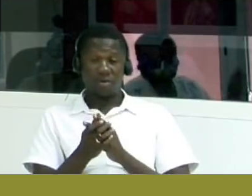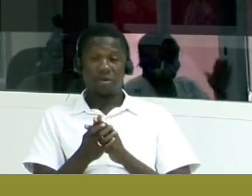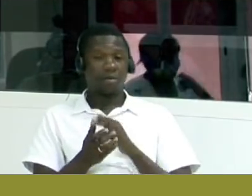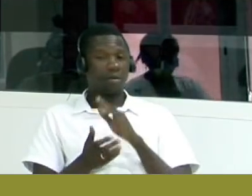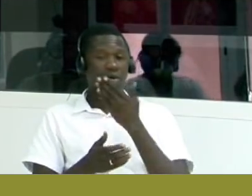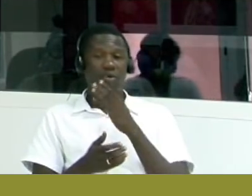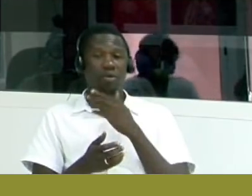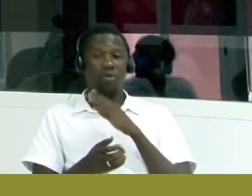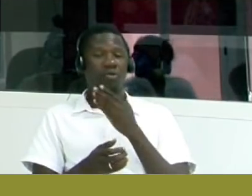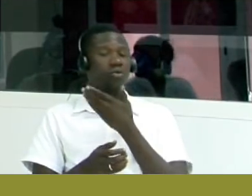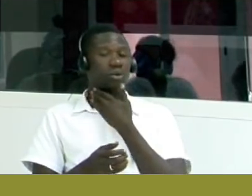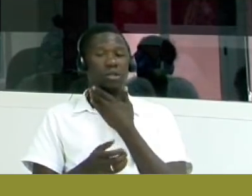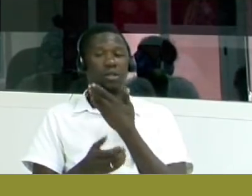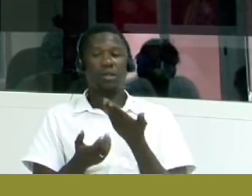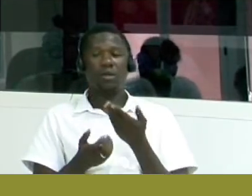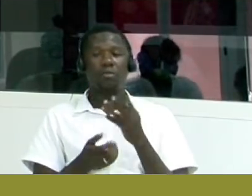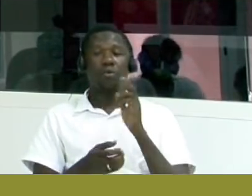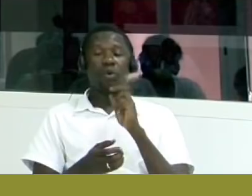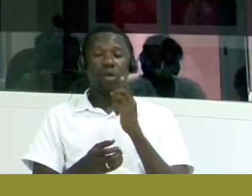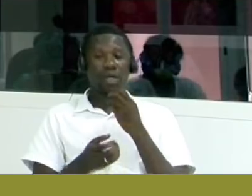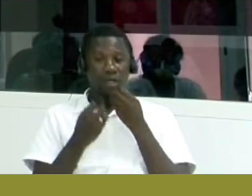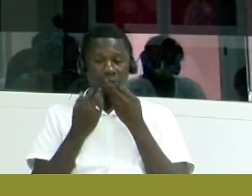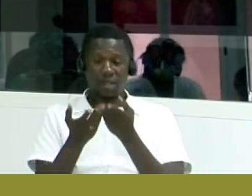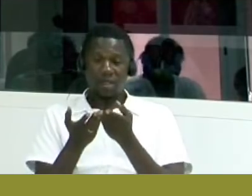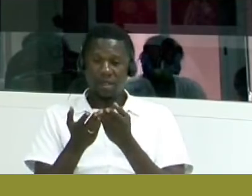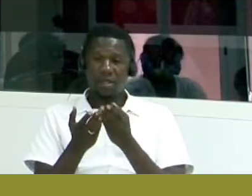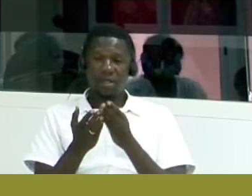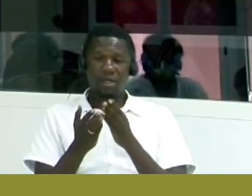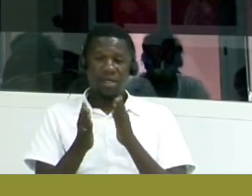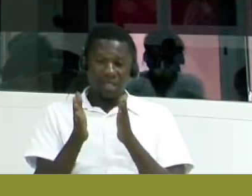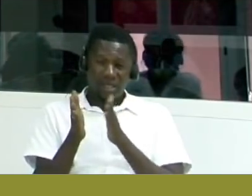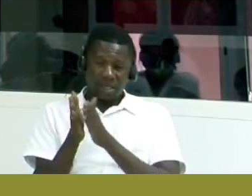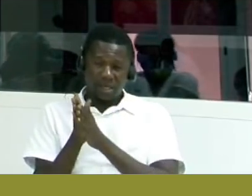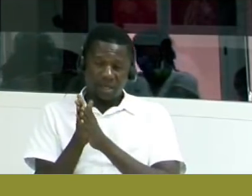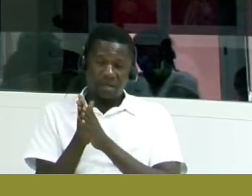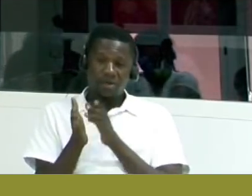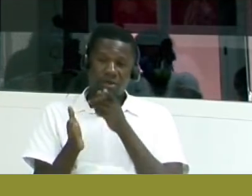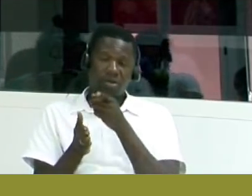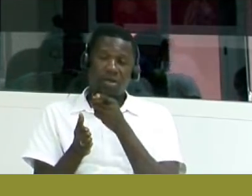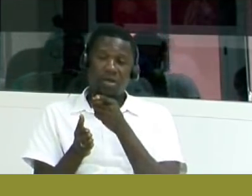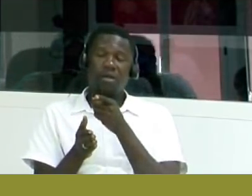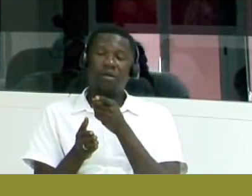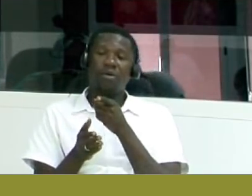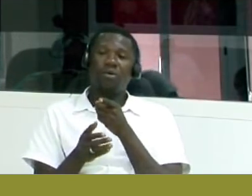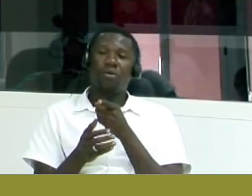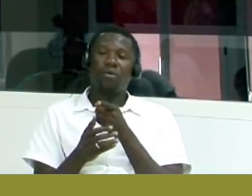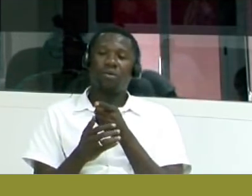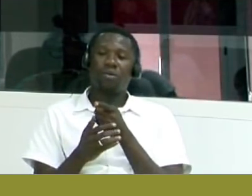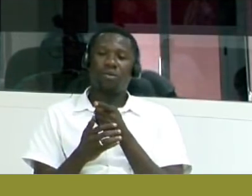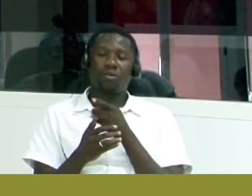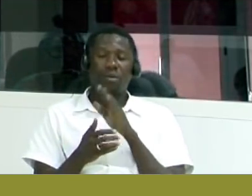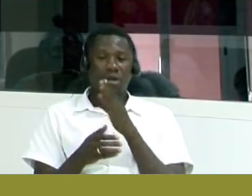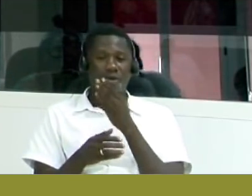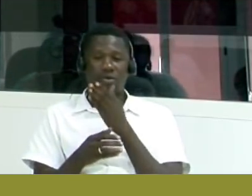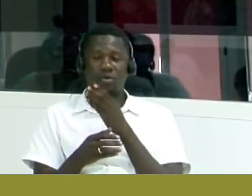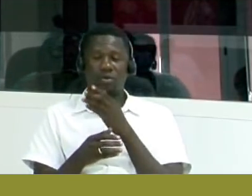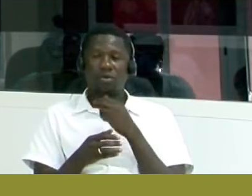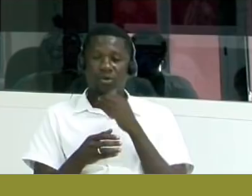easy. But what I can say nearest to that was, by some stroke of